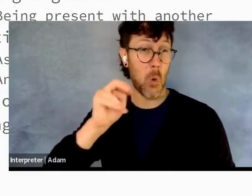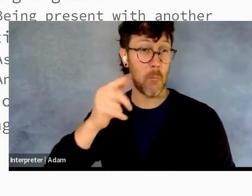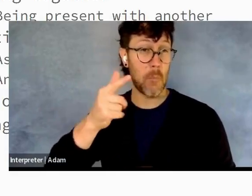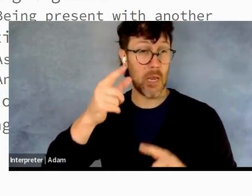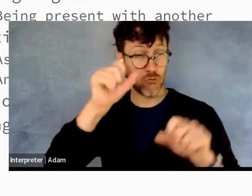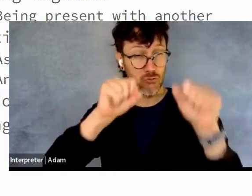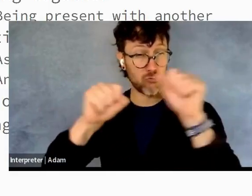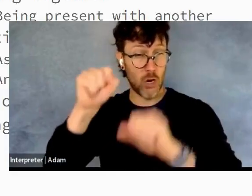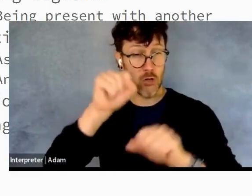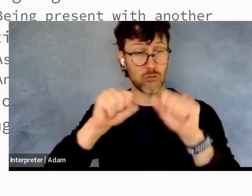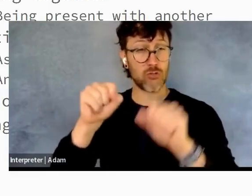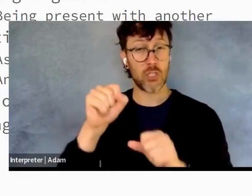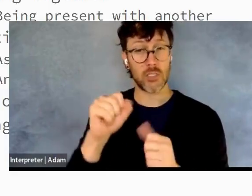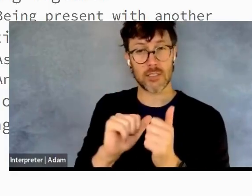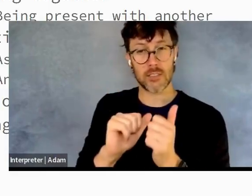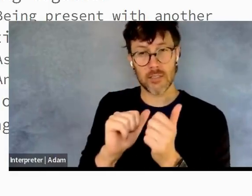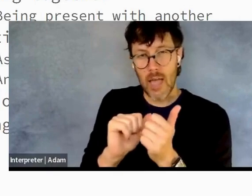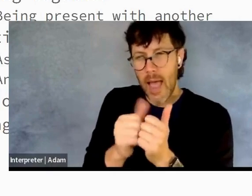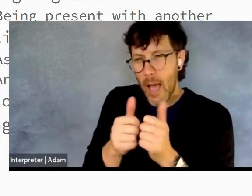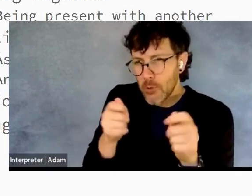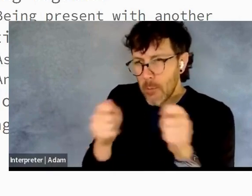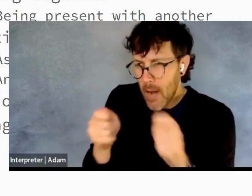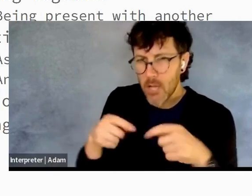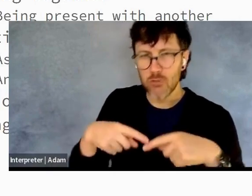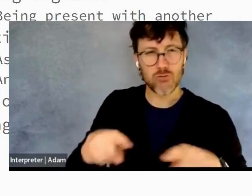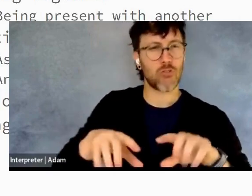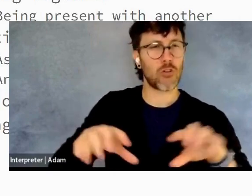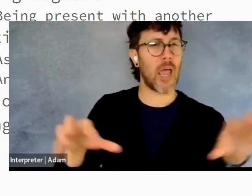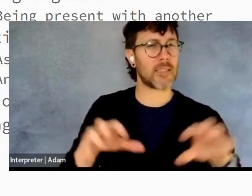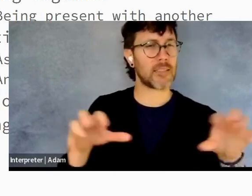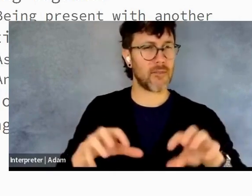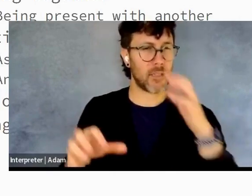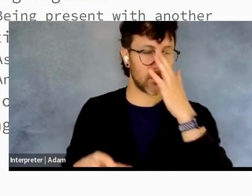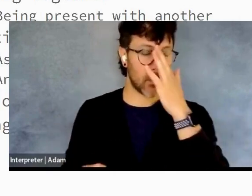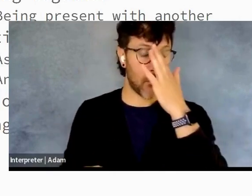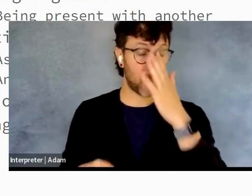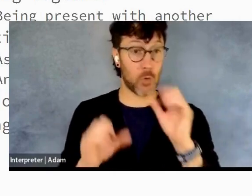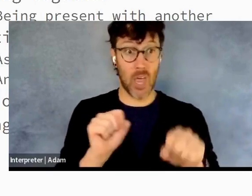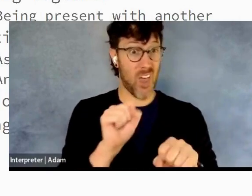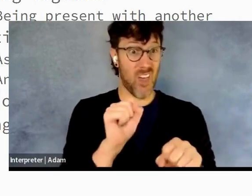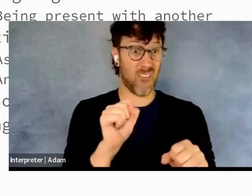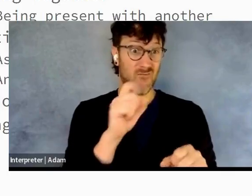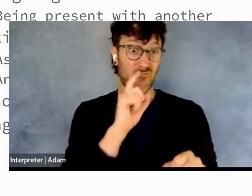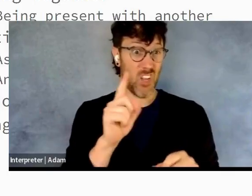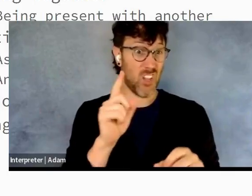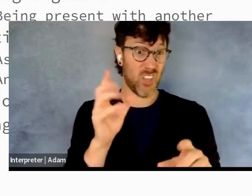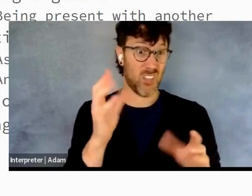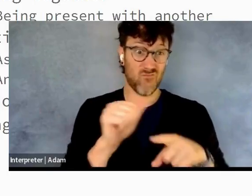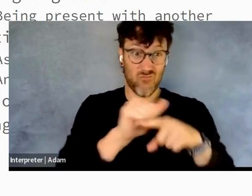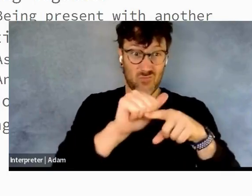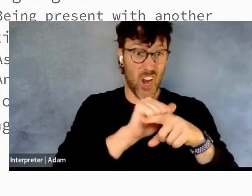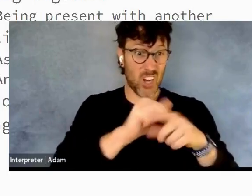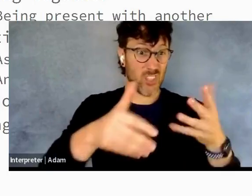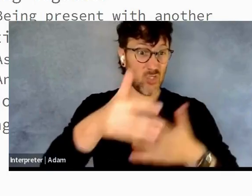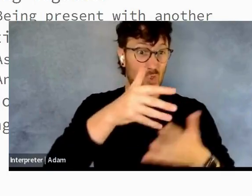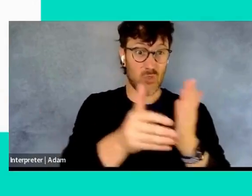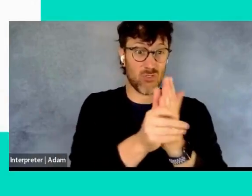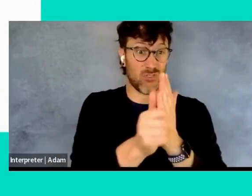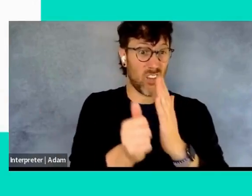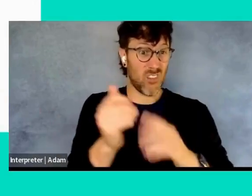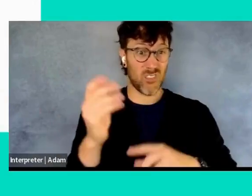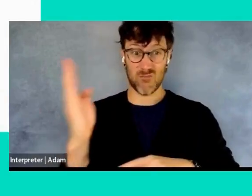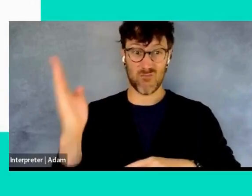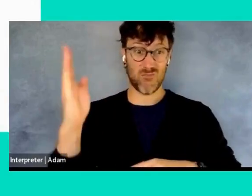while engaging in those different activities. So you can really work on social skills throughout all aspects of the day.